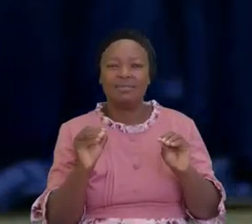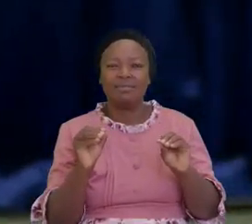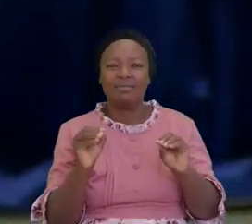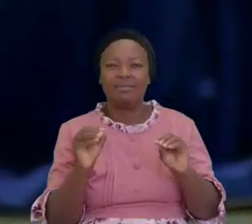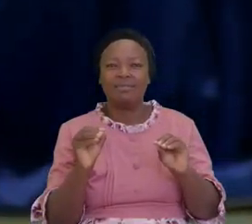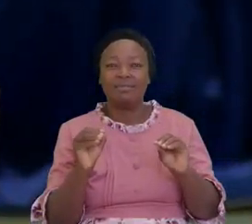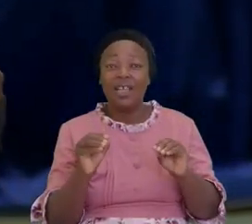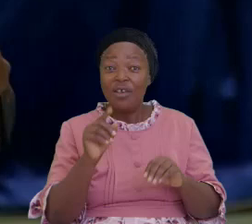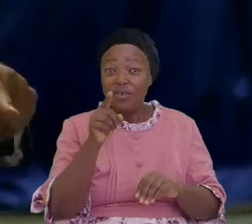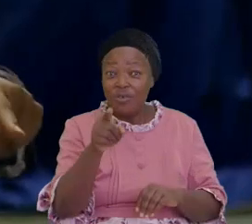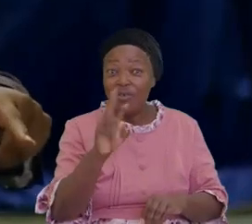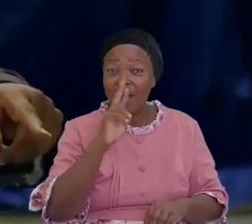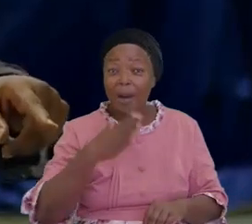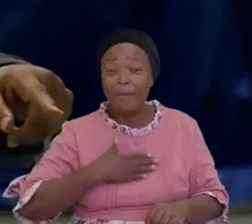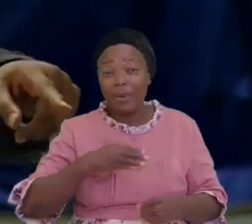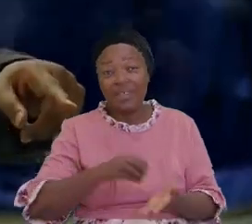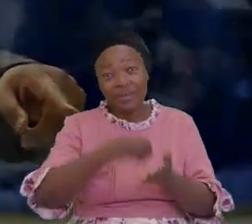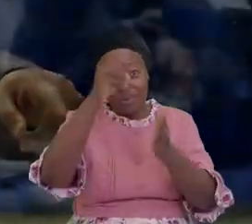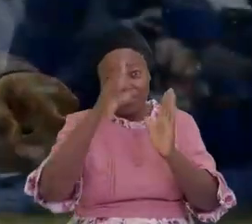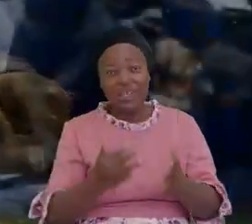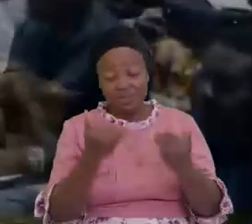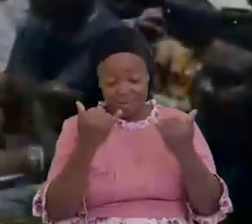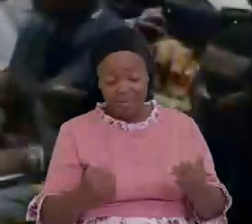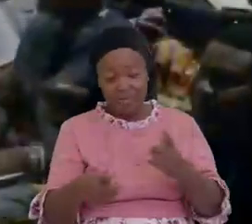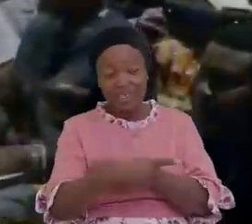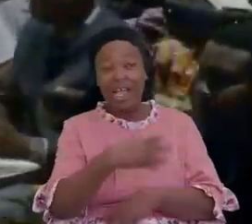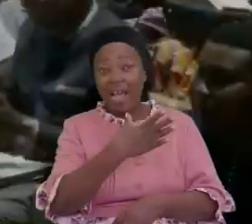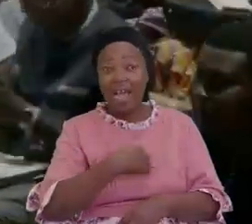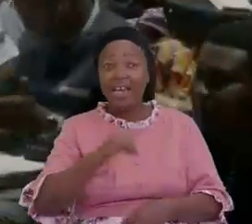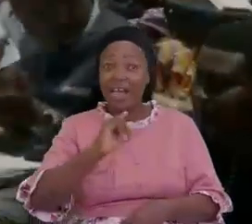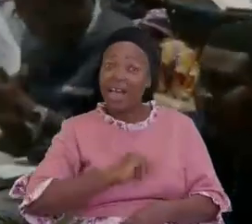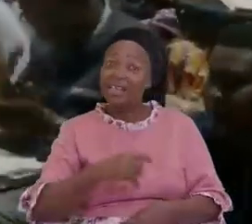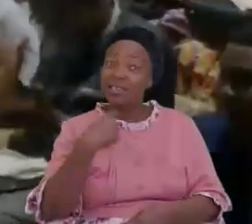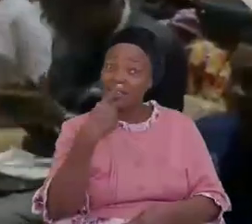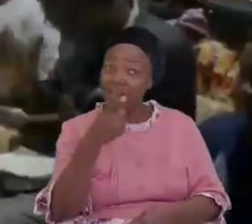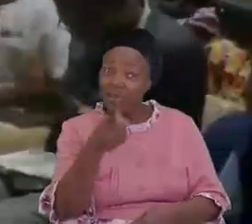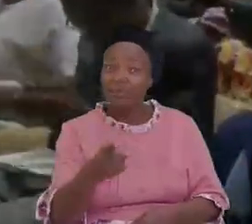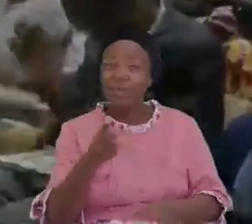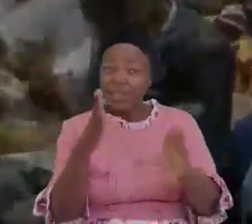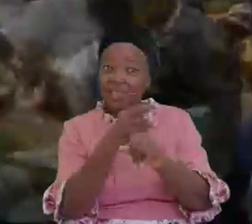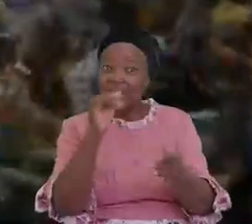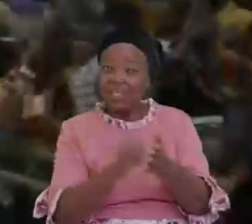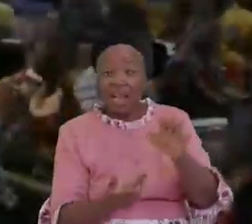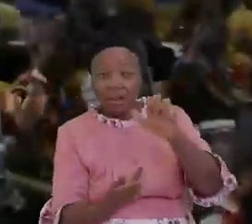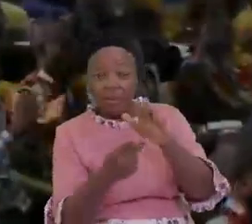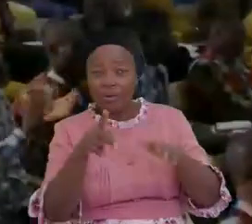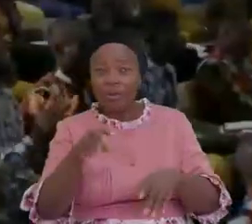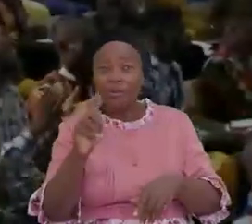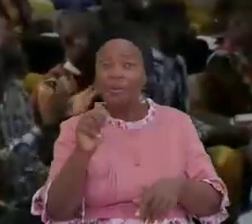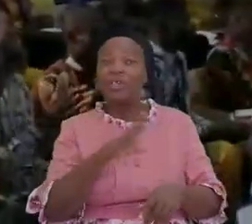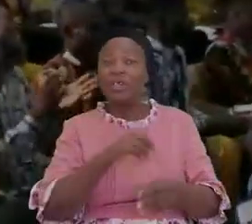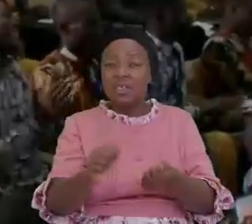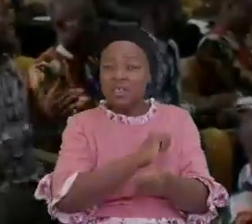You are my student today. And I tell you, take that pot, smash it on the